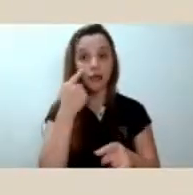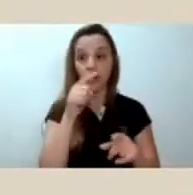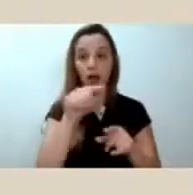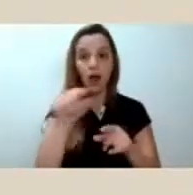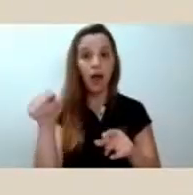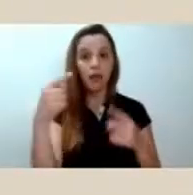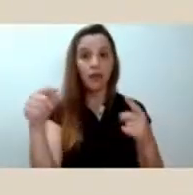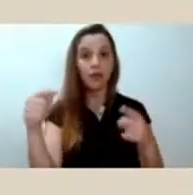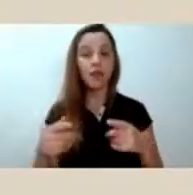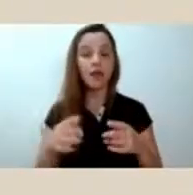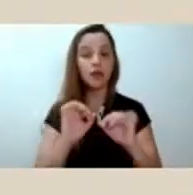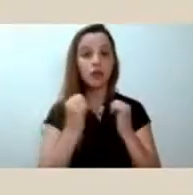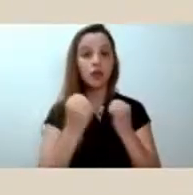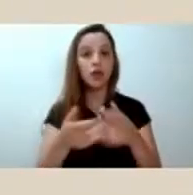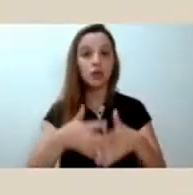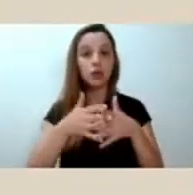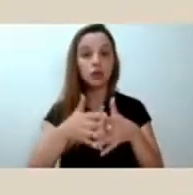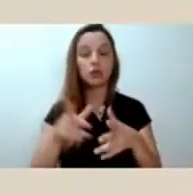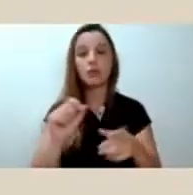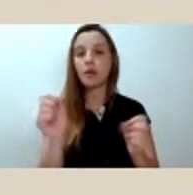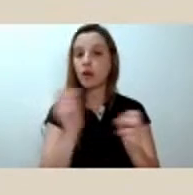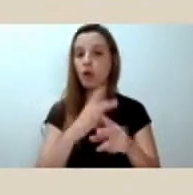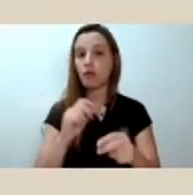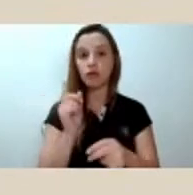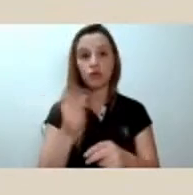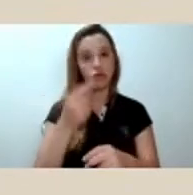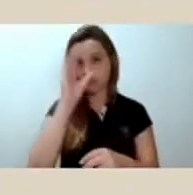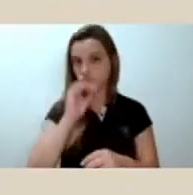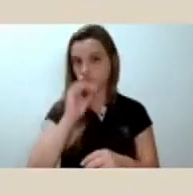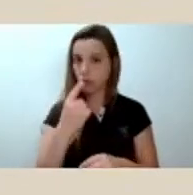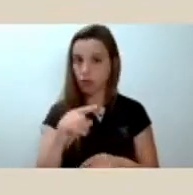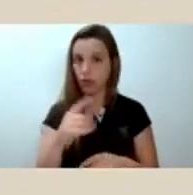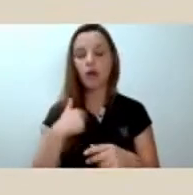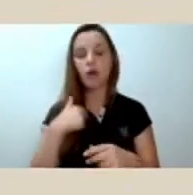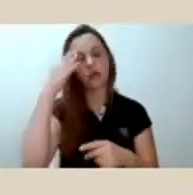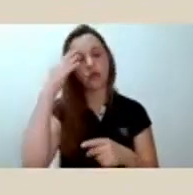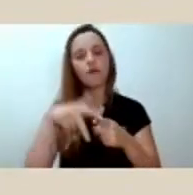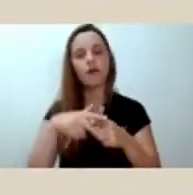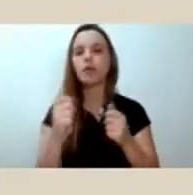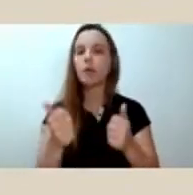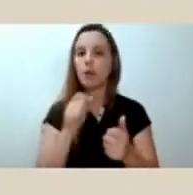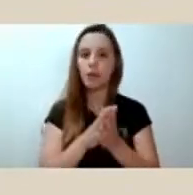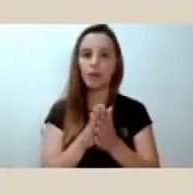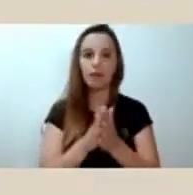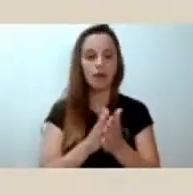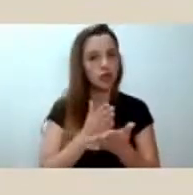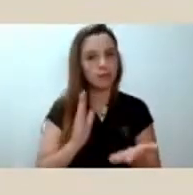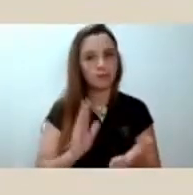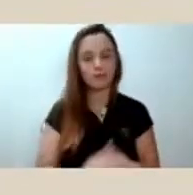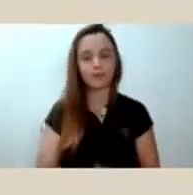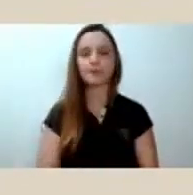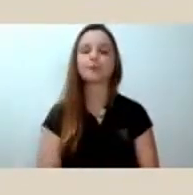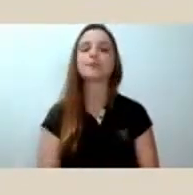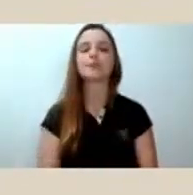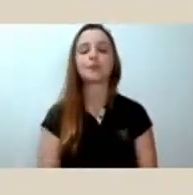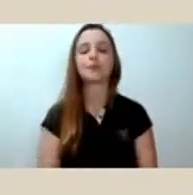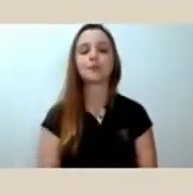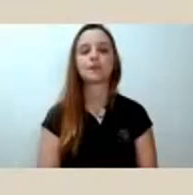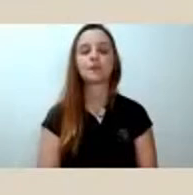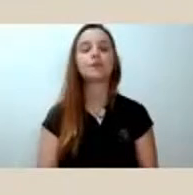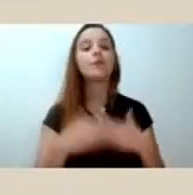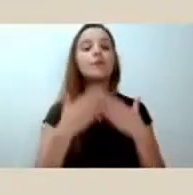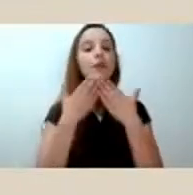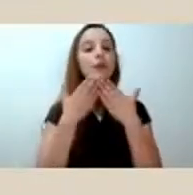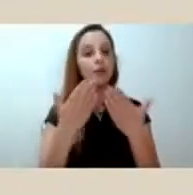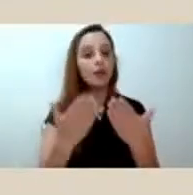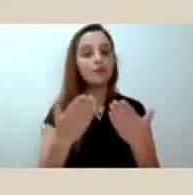new biases that we don't know we have, I think it's a great tool for that, at least for now. Thank you so much. That's a great